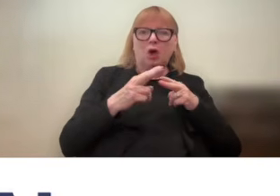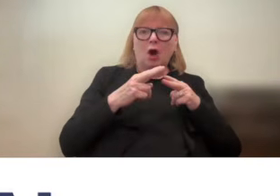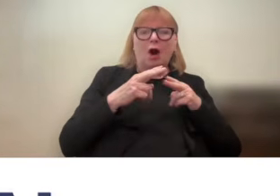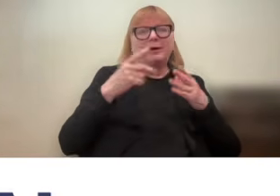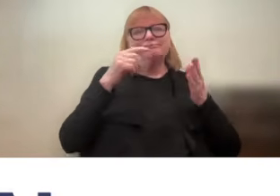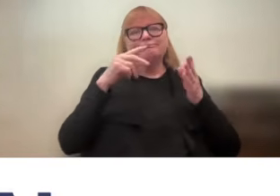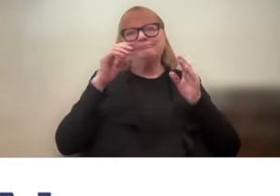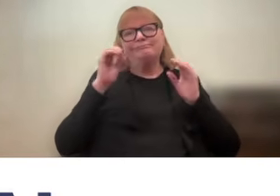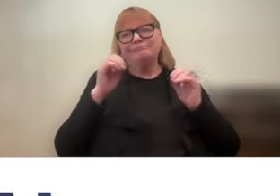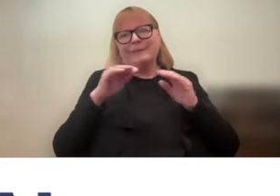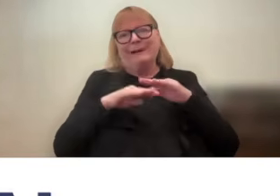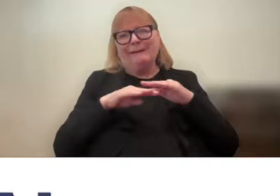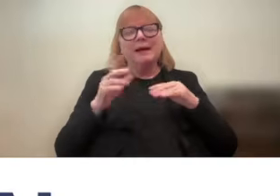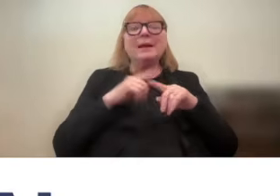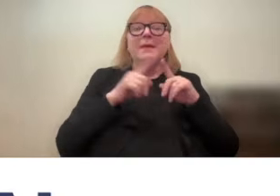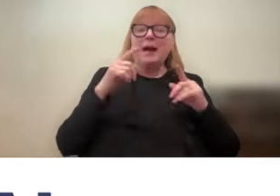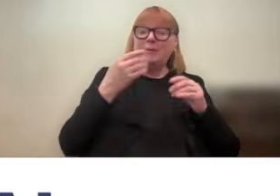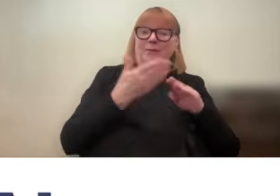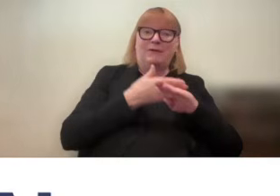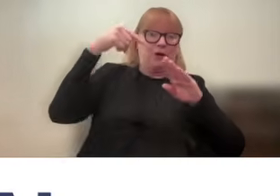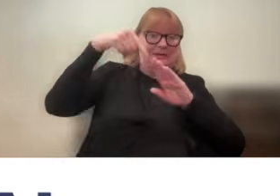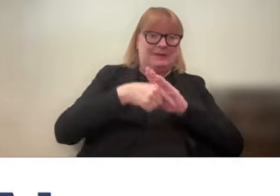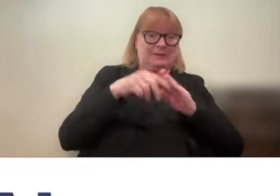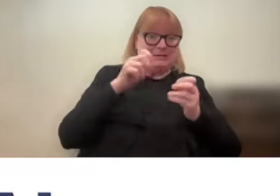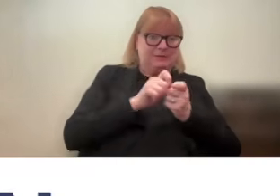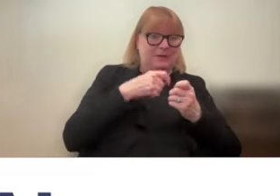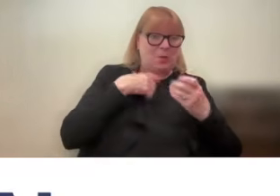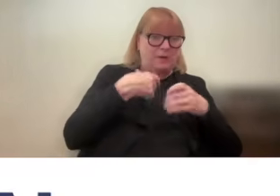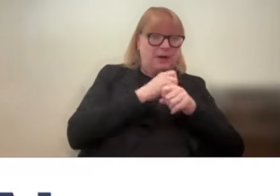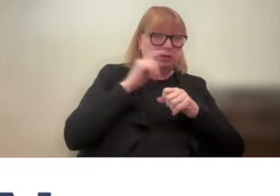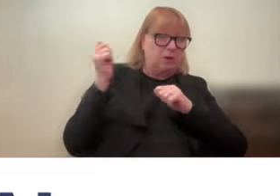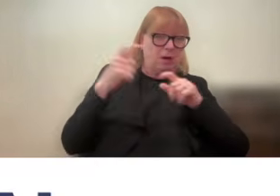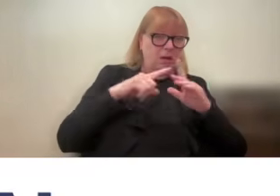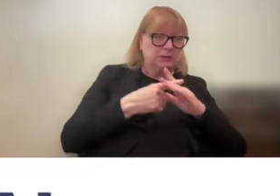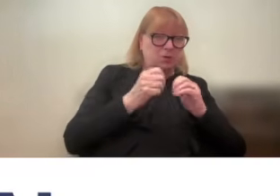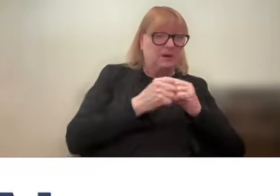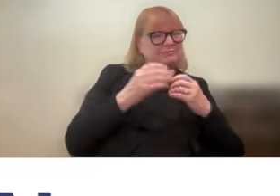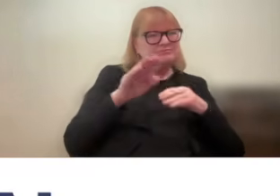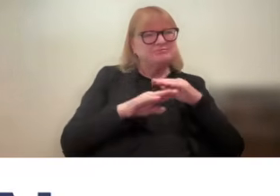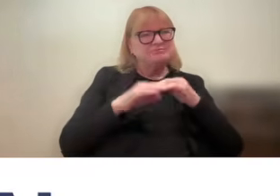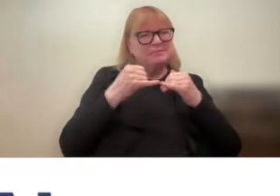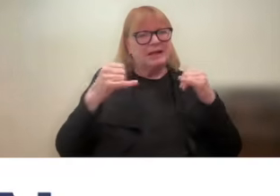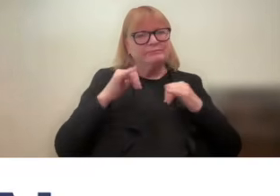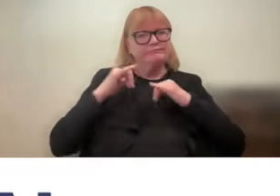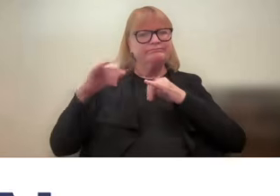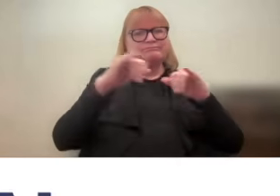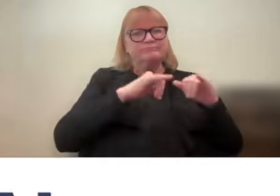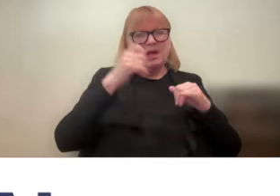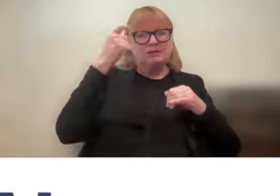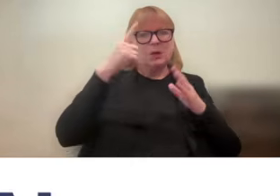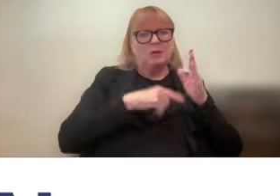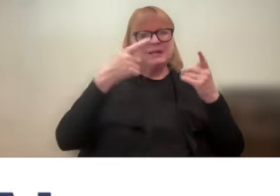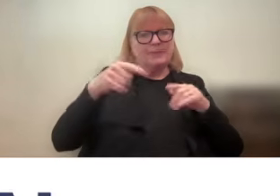primer. But essentially, before we dive into specifics, I wanted to make sure we were all starting with kind of a baseline understanding of what's